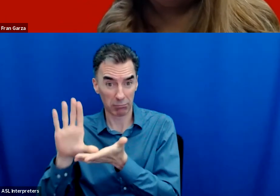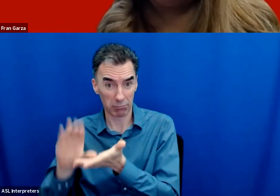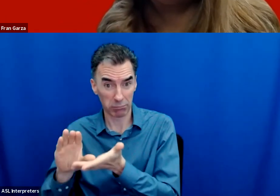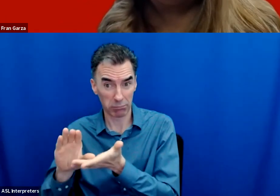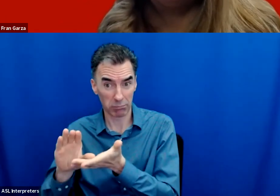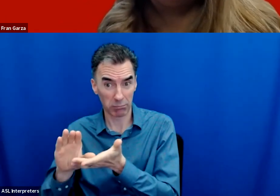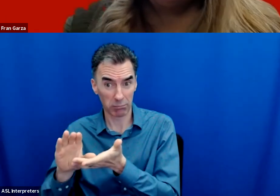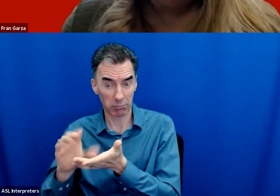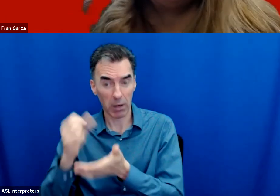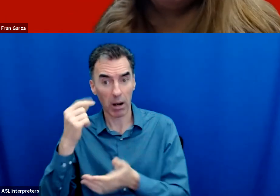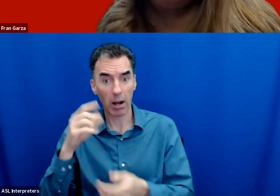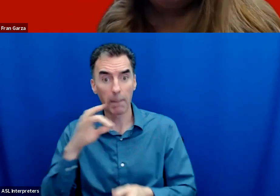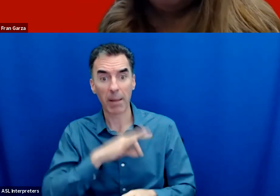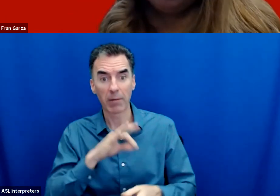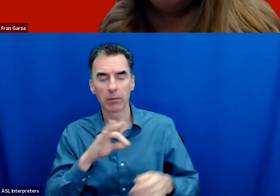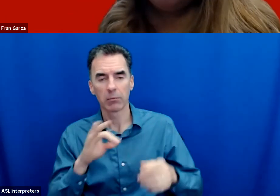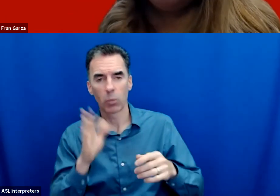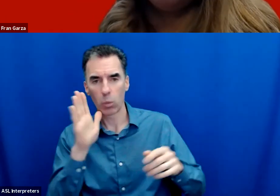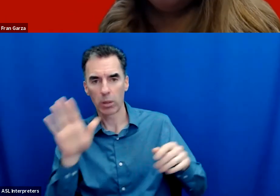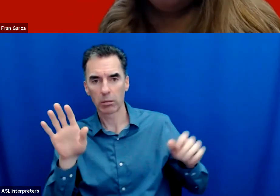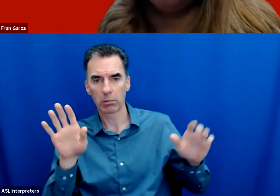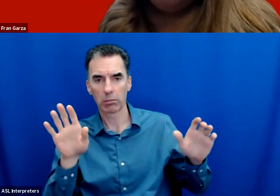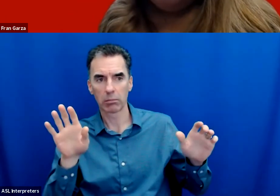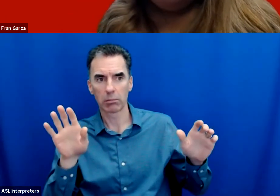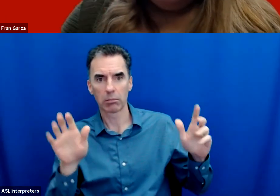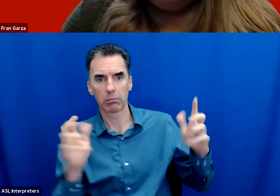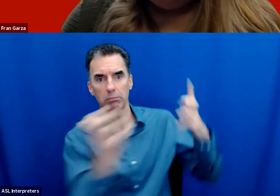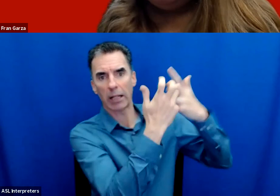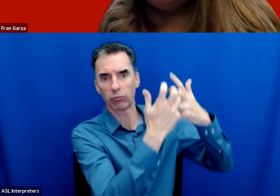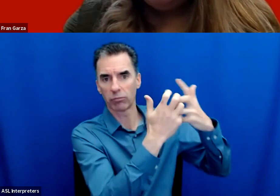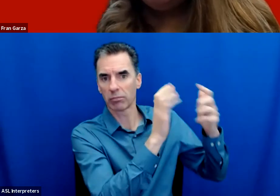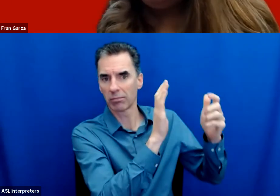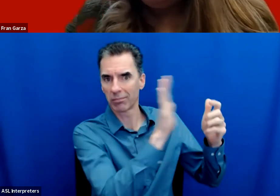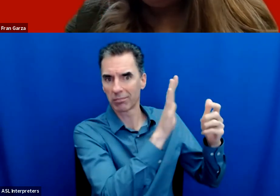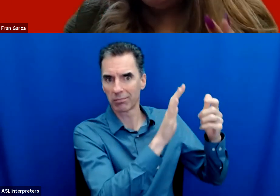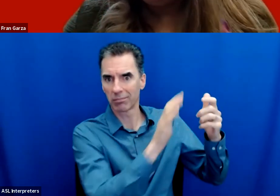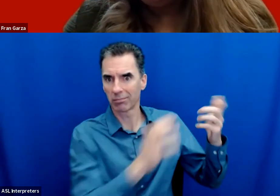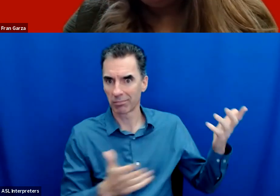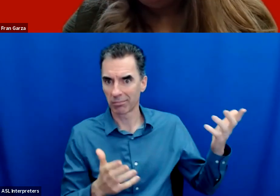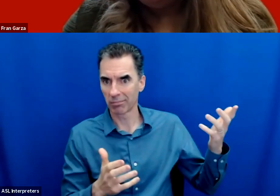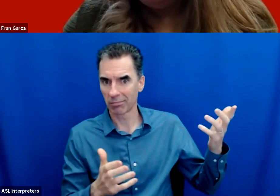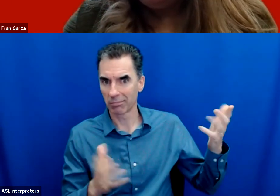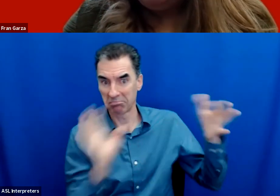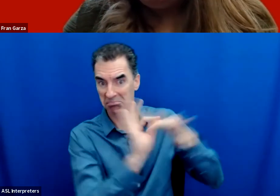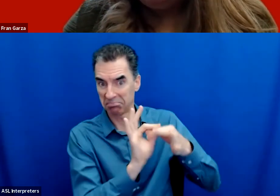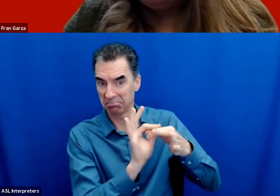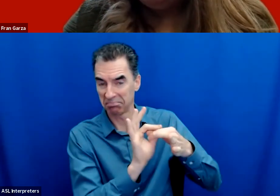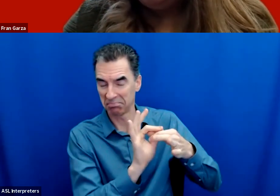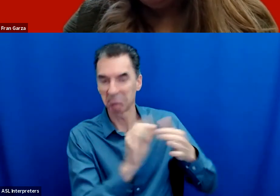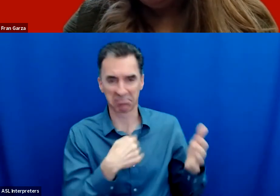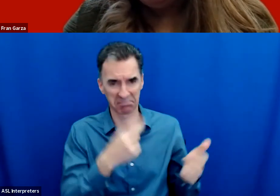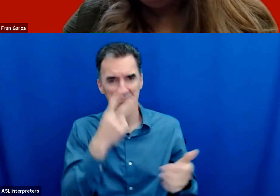benefits will go up to what her PPO plan has. okay, I mean, we do see that happen